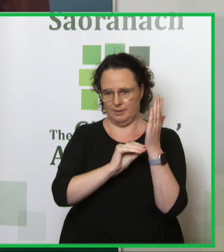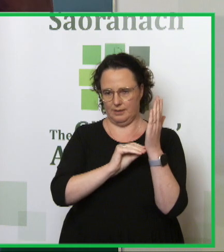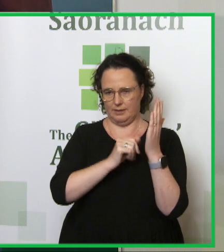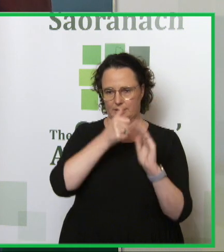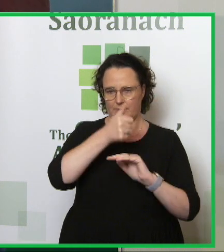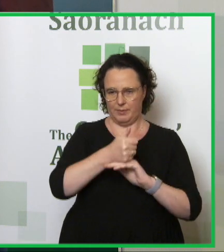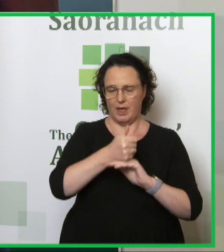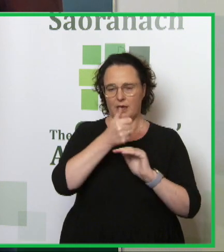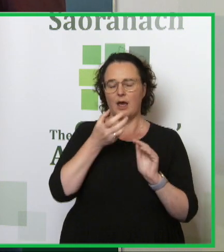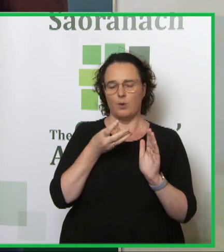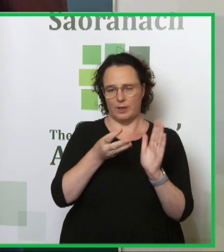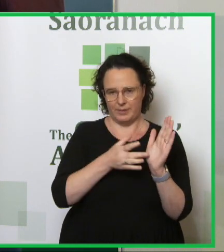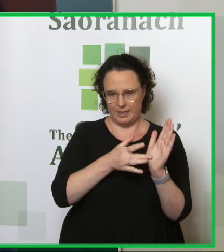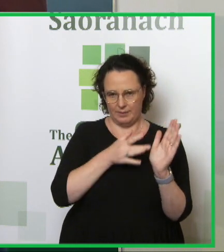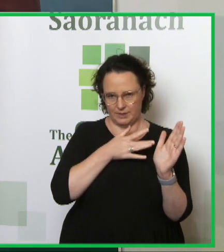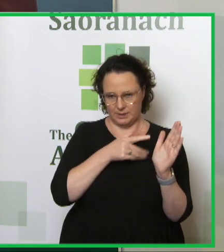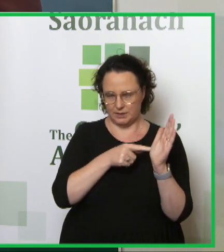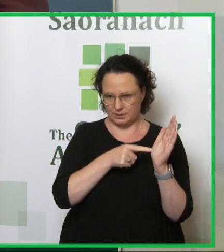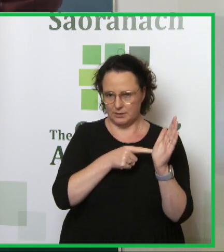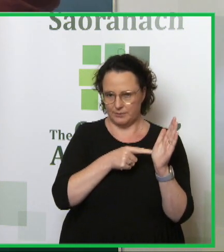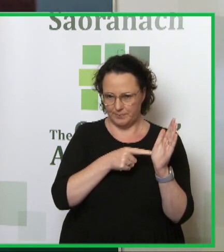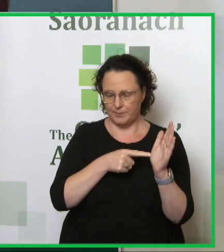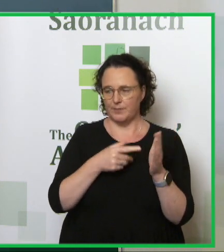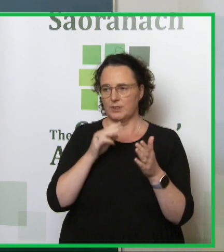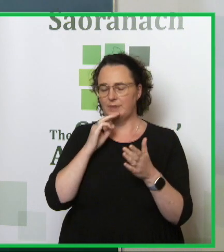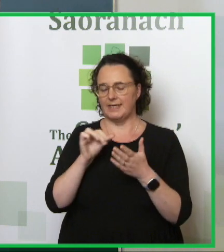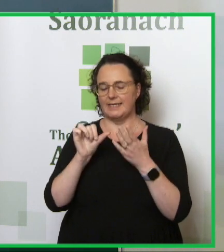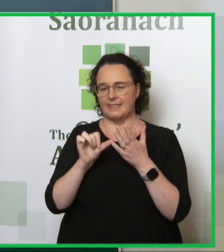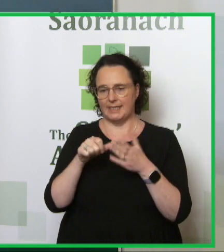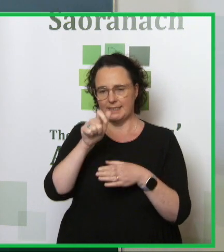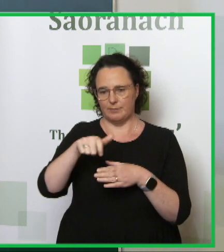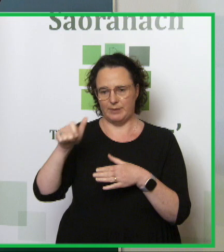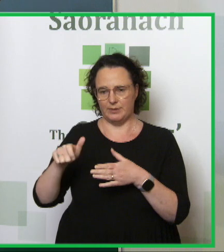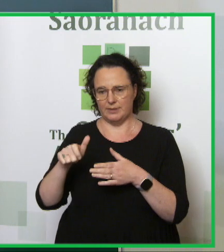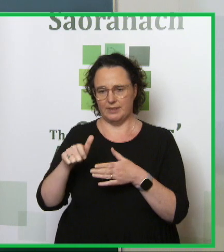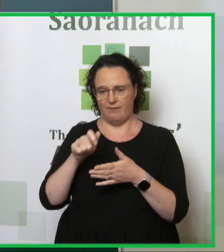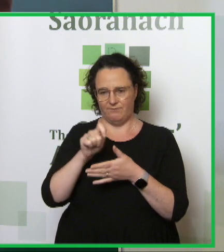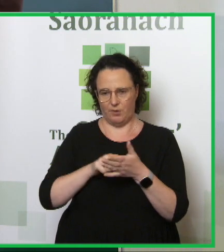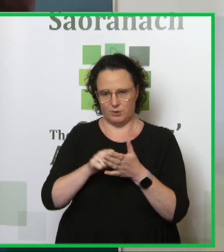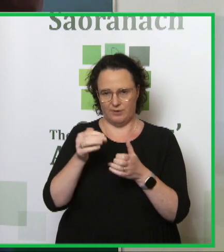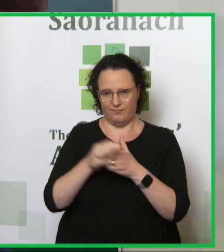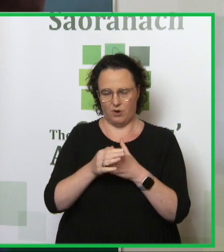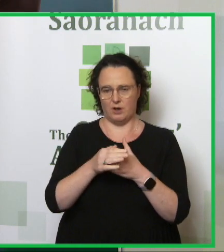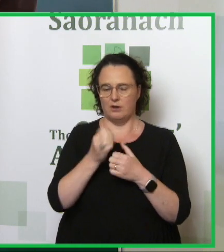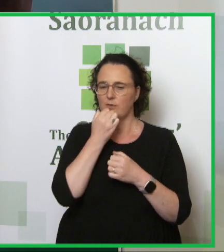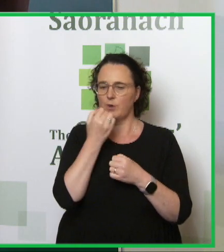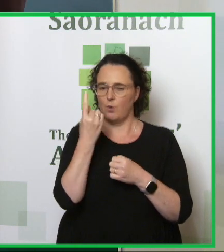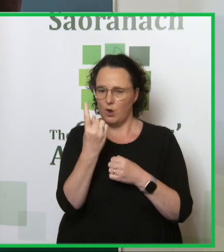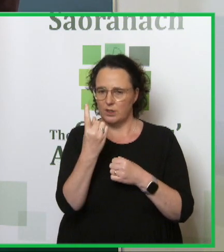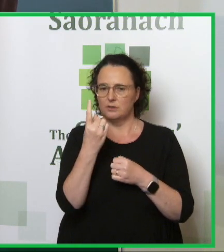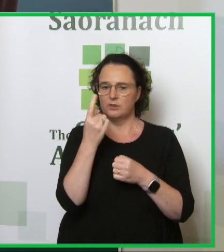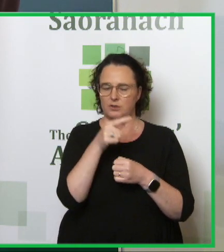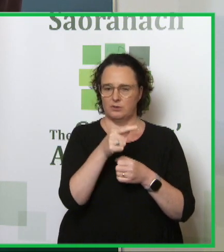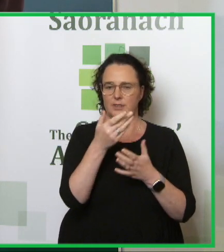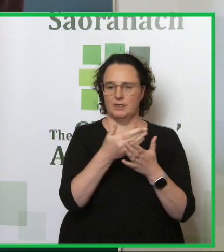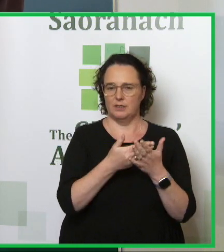be knocked out. So we've got 6 votes that people have given a first preference to legalisation and regulation. We then look at each of those 6 and we see